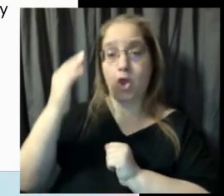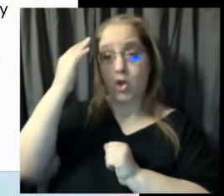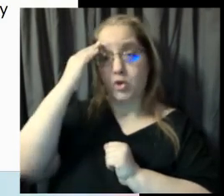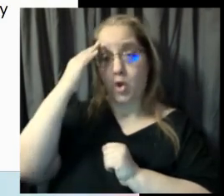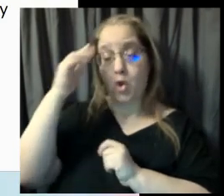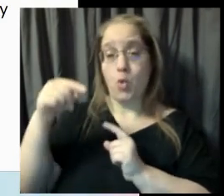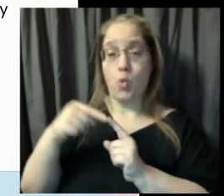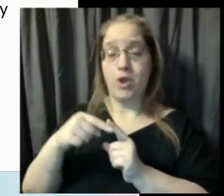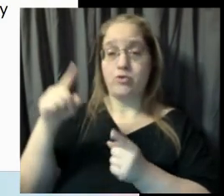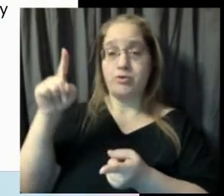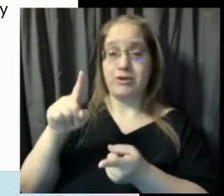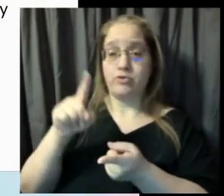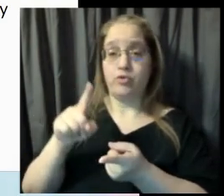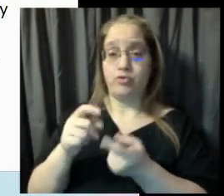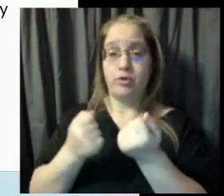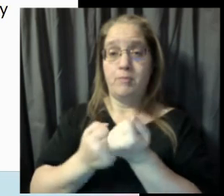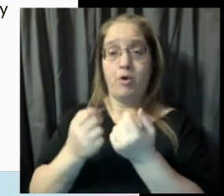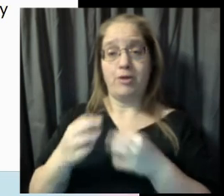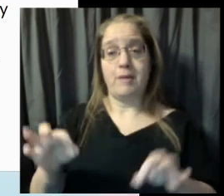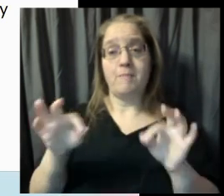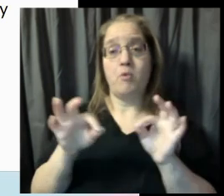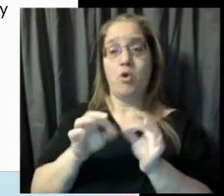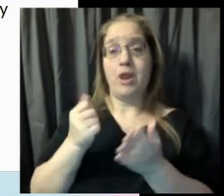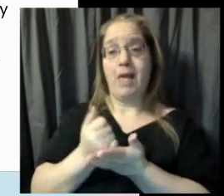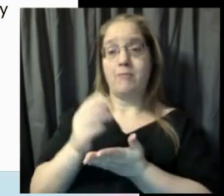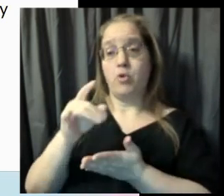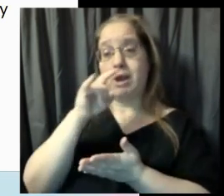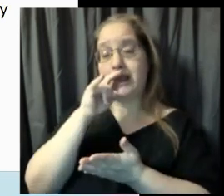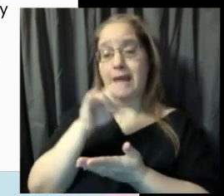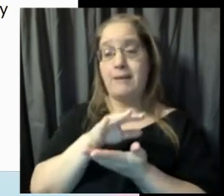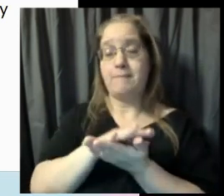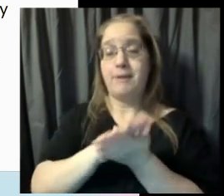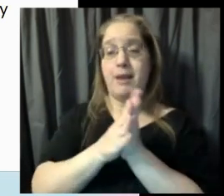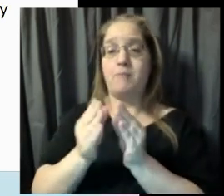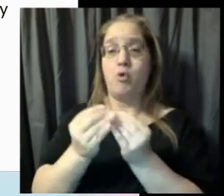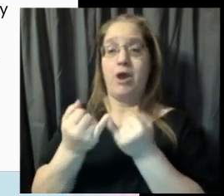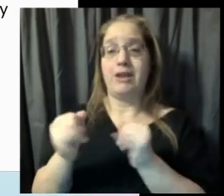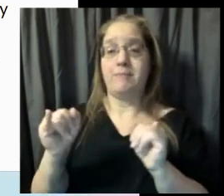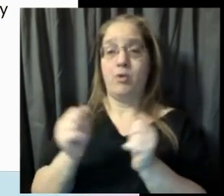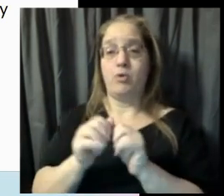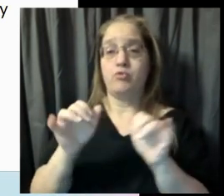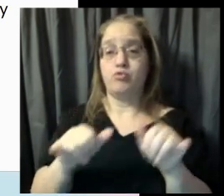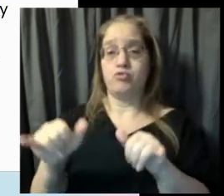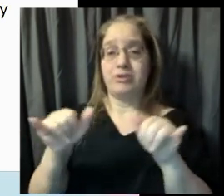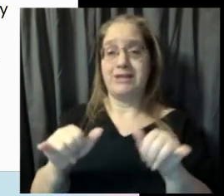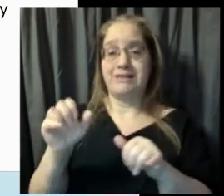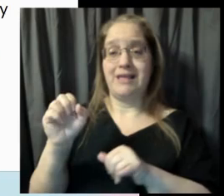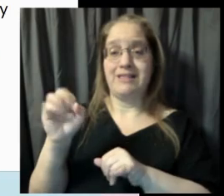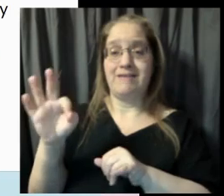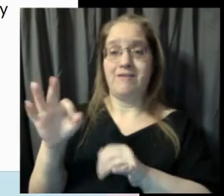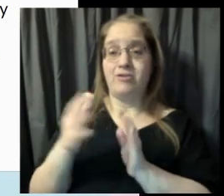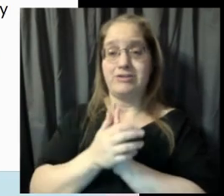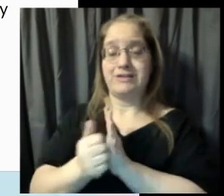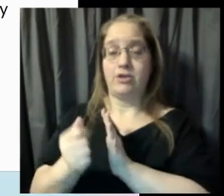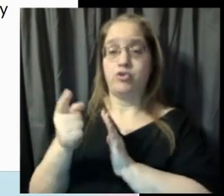Knowing when to start fading supports is key in helping your child become more independent with routines and these executive function